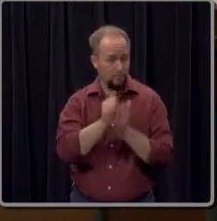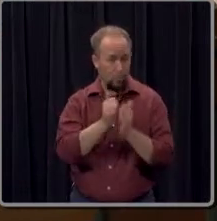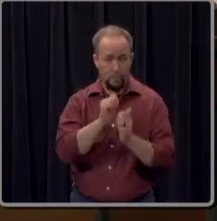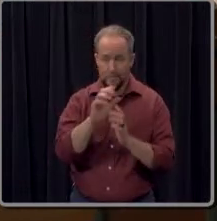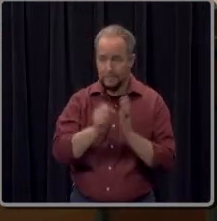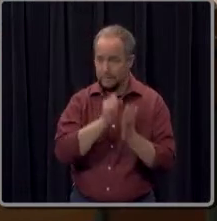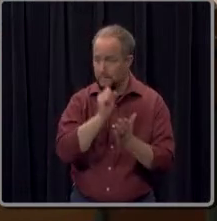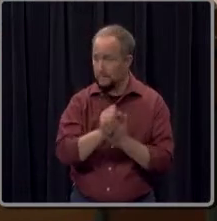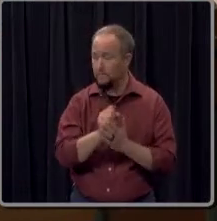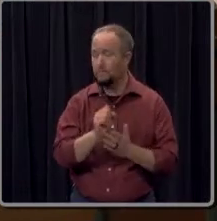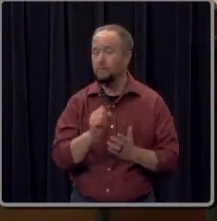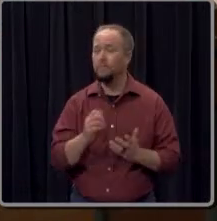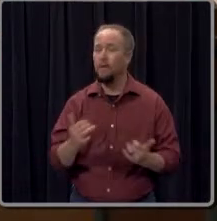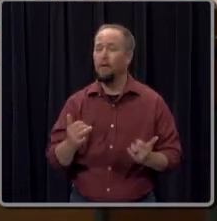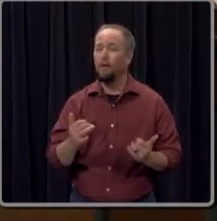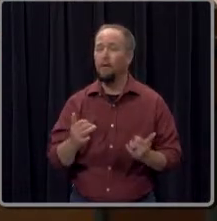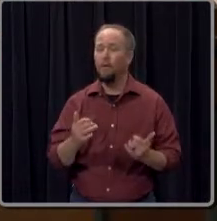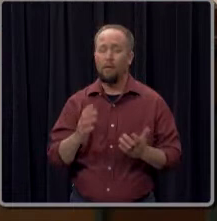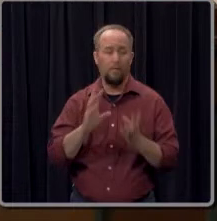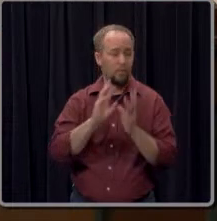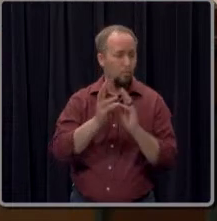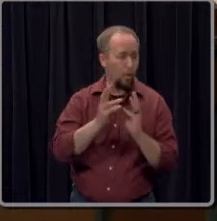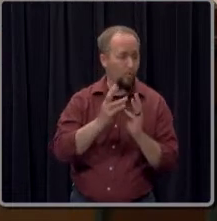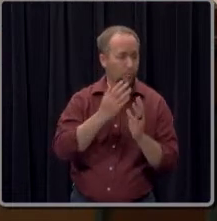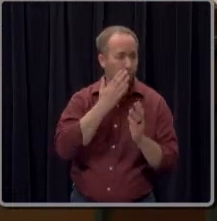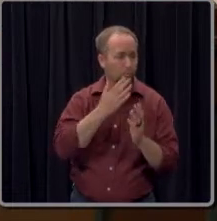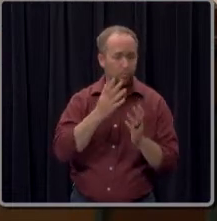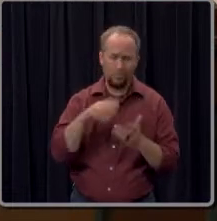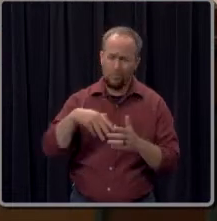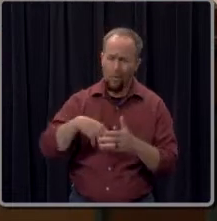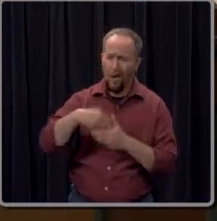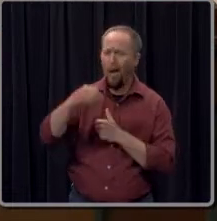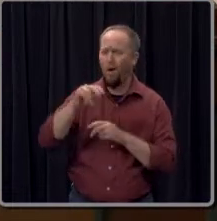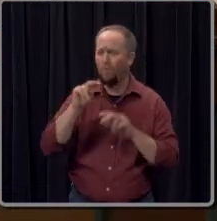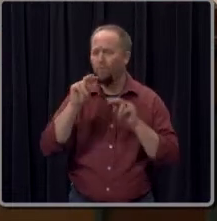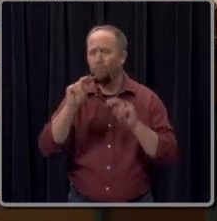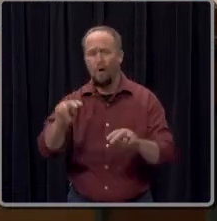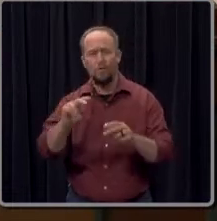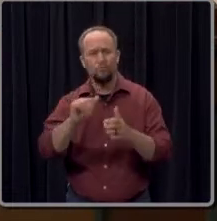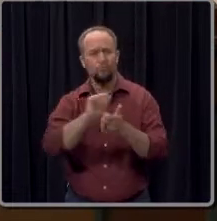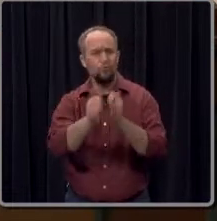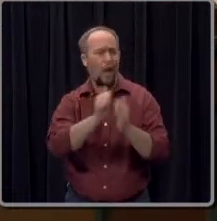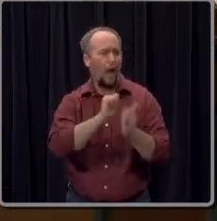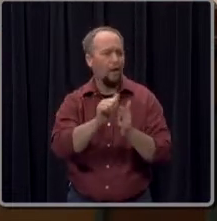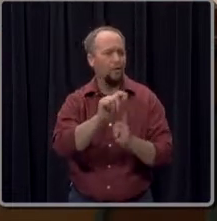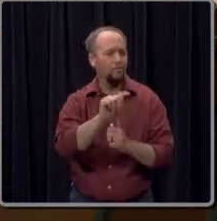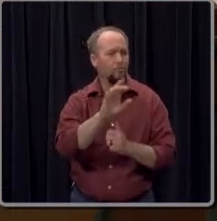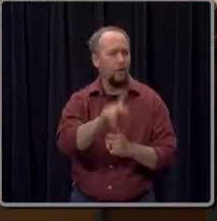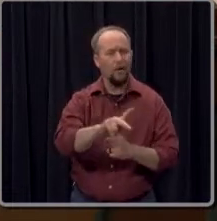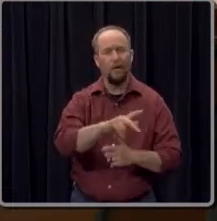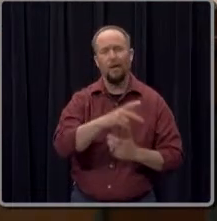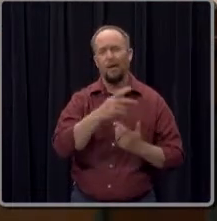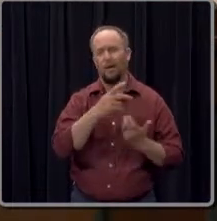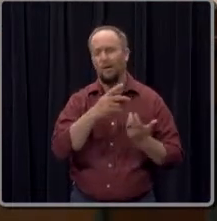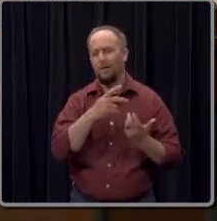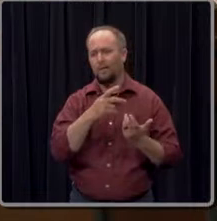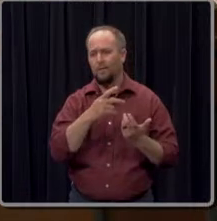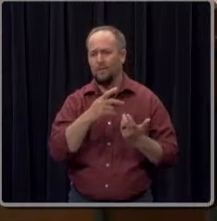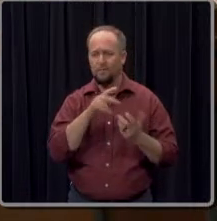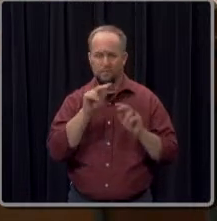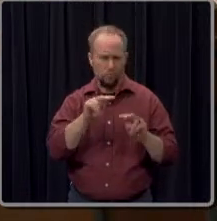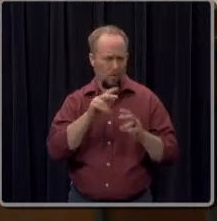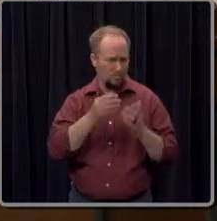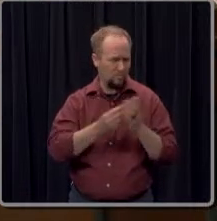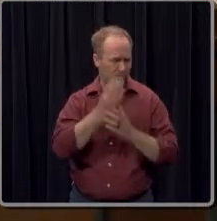And, well, the weather's good. Get out and watch the track programs. Watch the spring